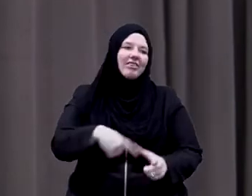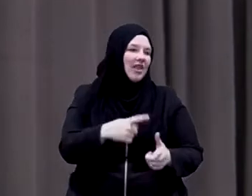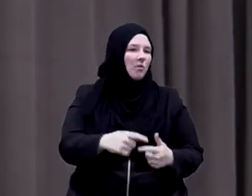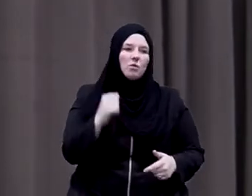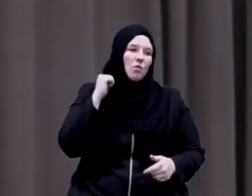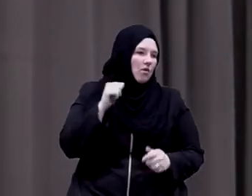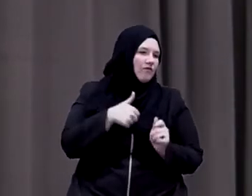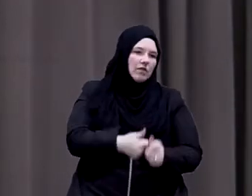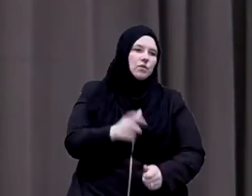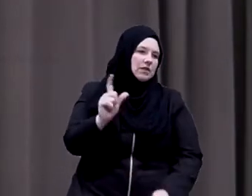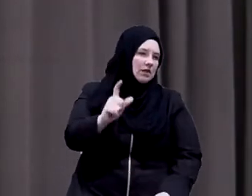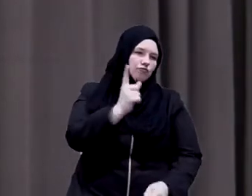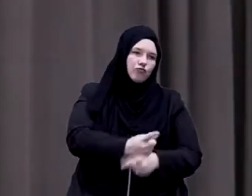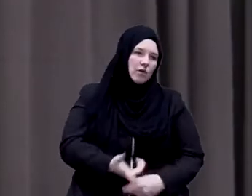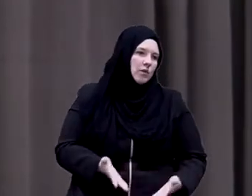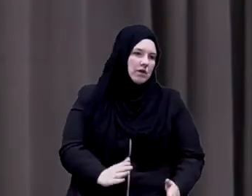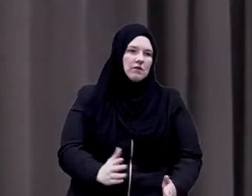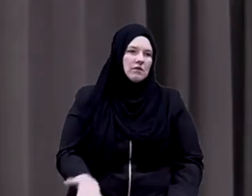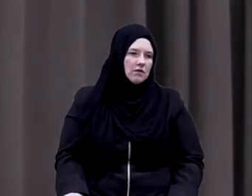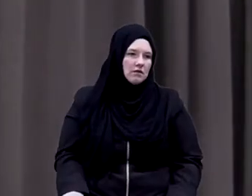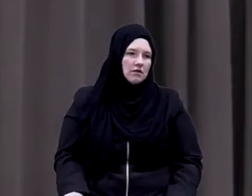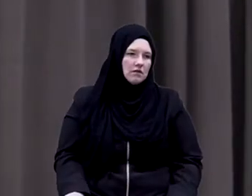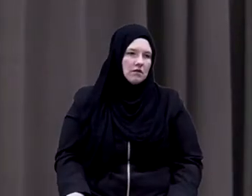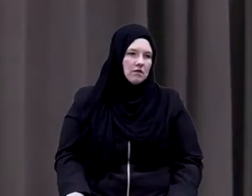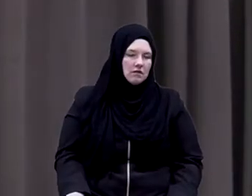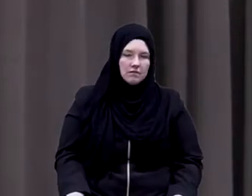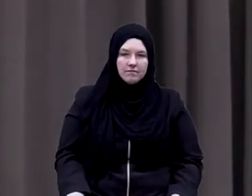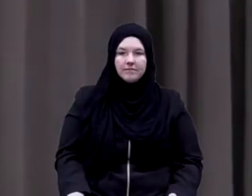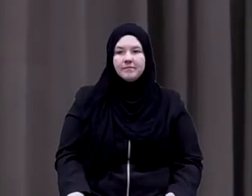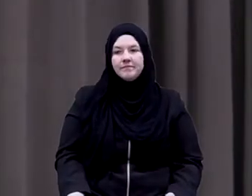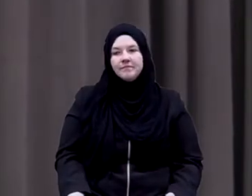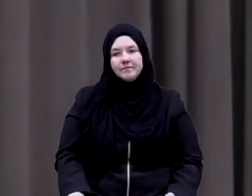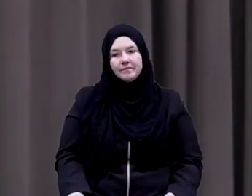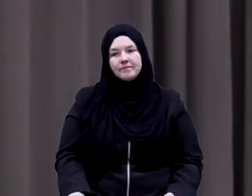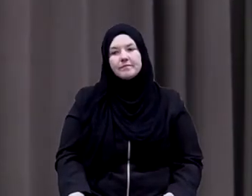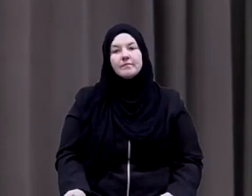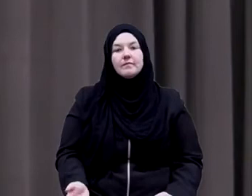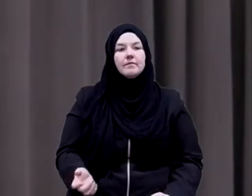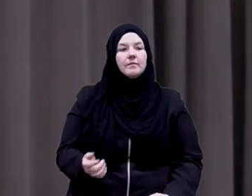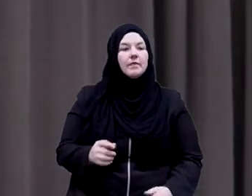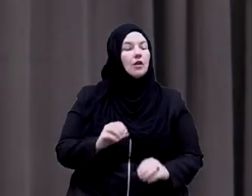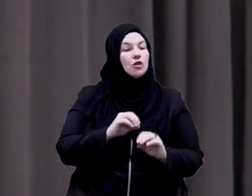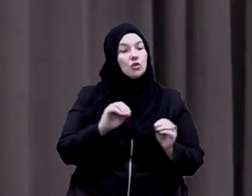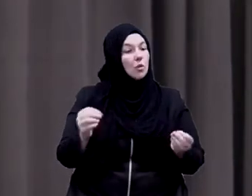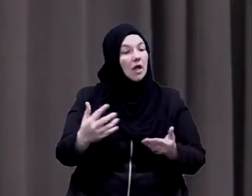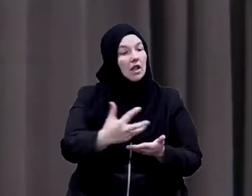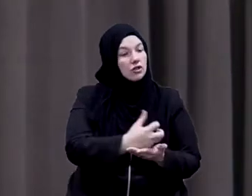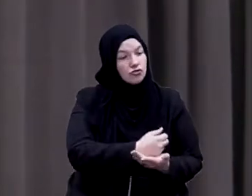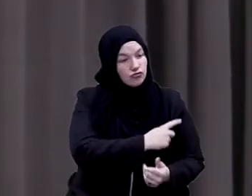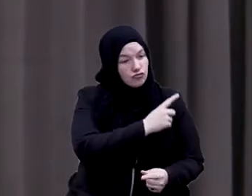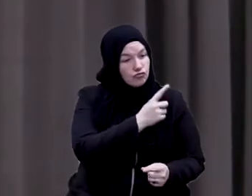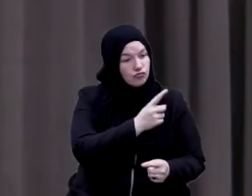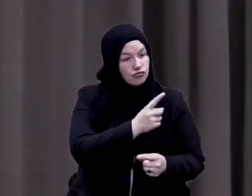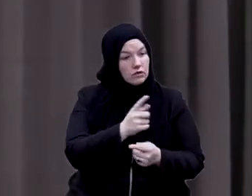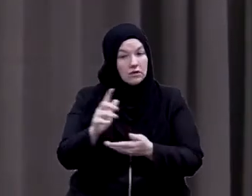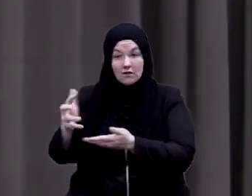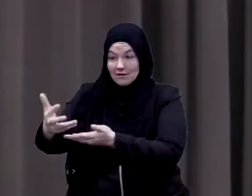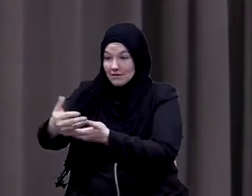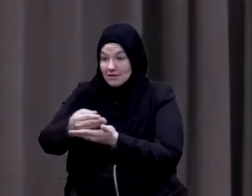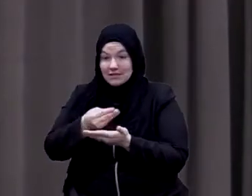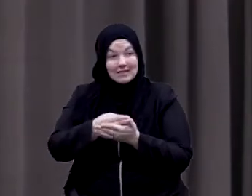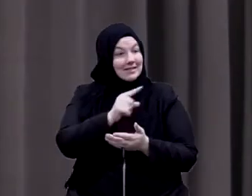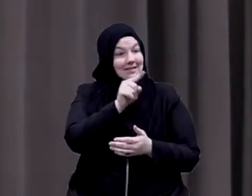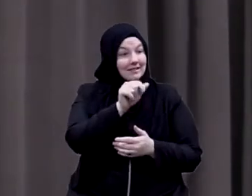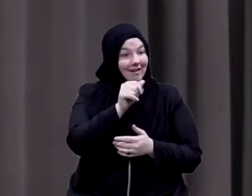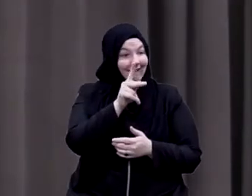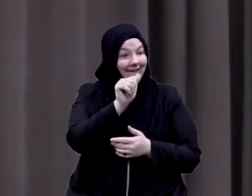to Islam. So what happens as a result? There is no collection of zakah. There is no distribution of zakah. So